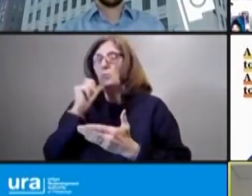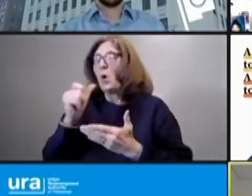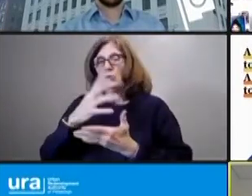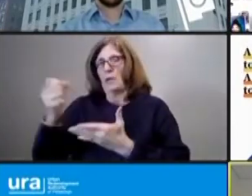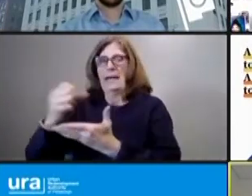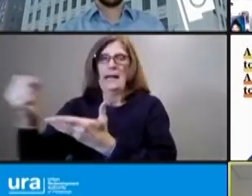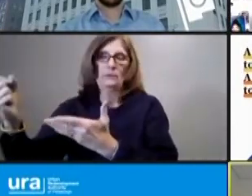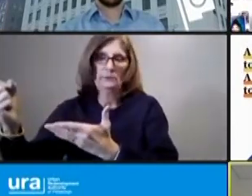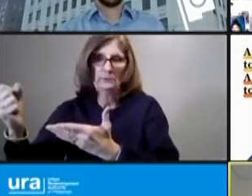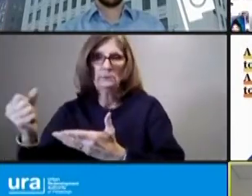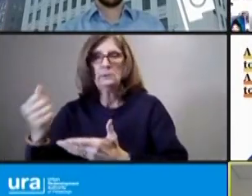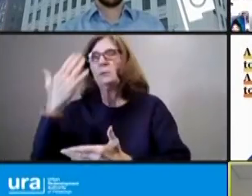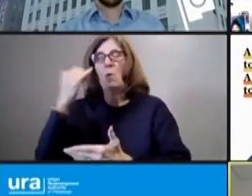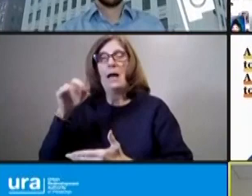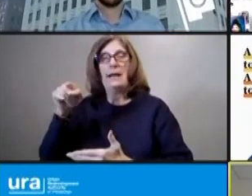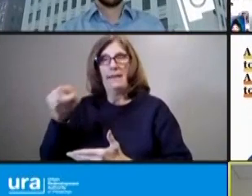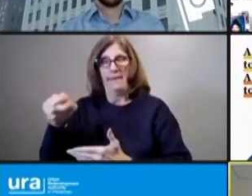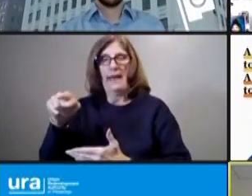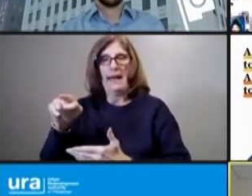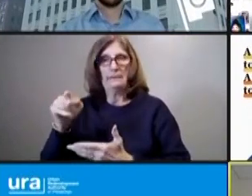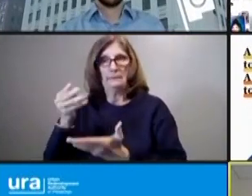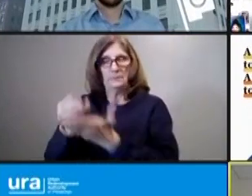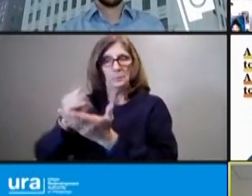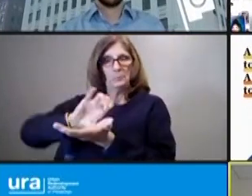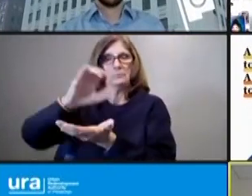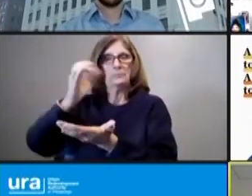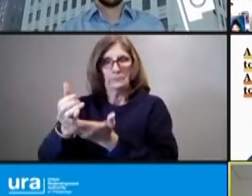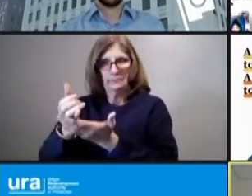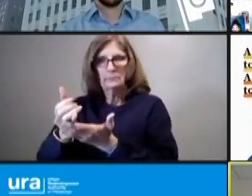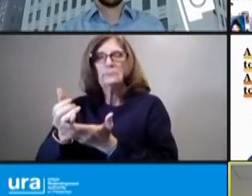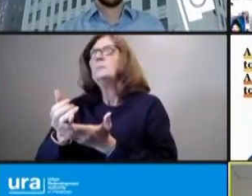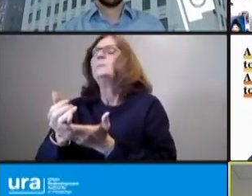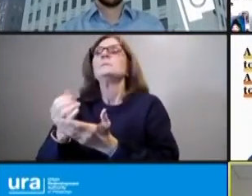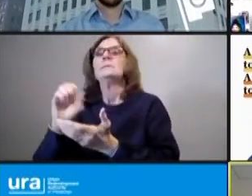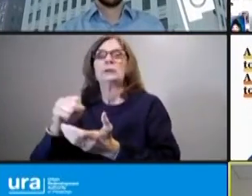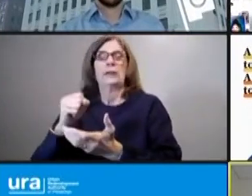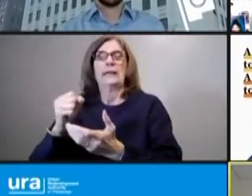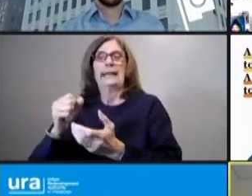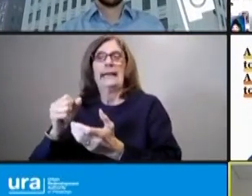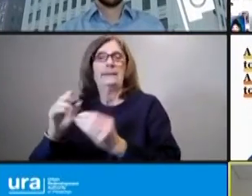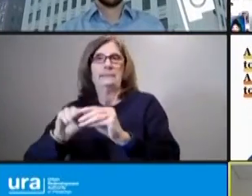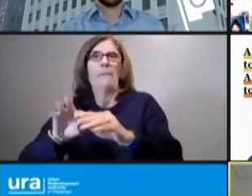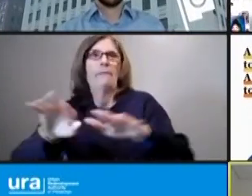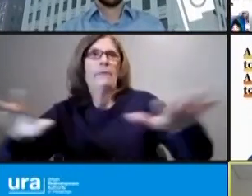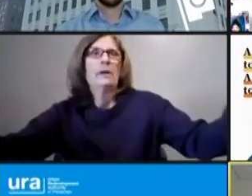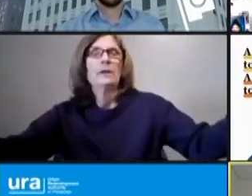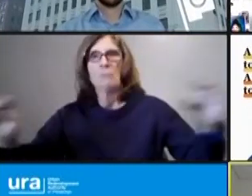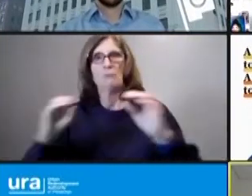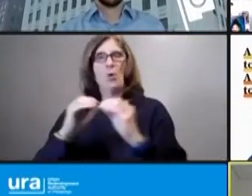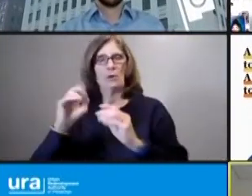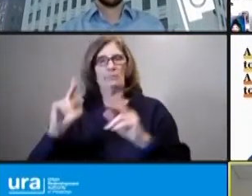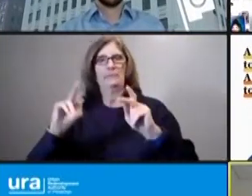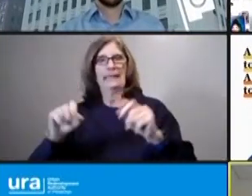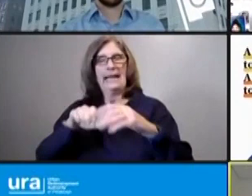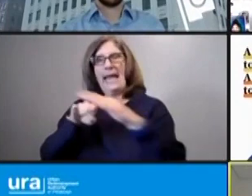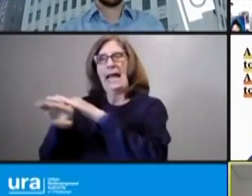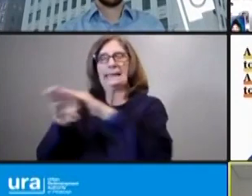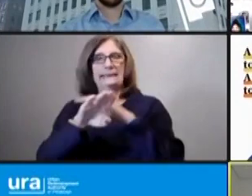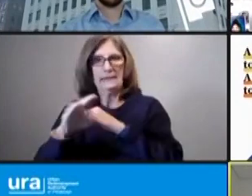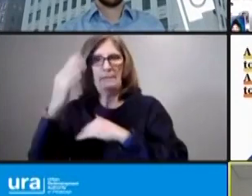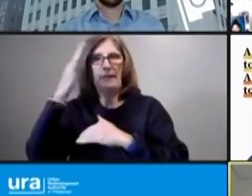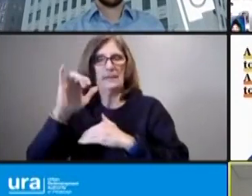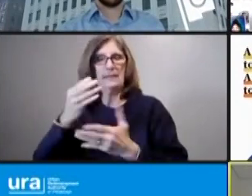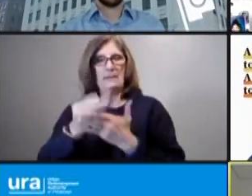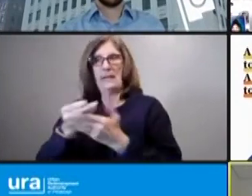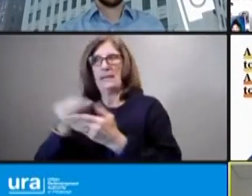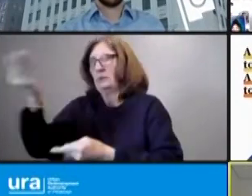is that the supersedious fund will be able to touch literally hundreds more households as a result of this kind of revolving fund. And